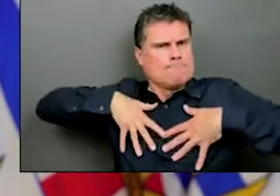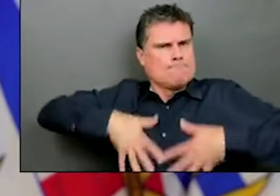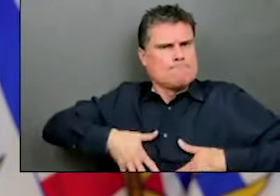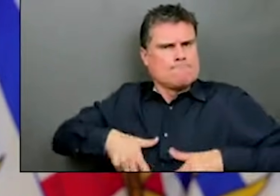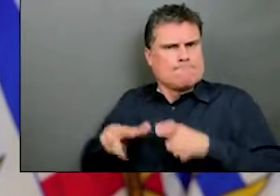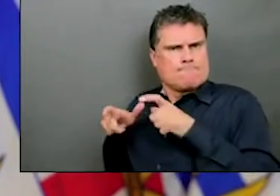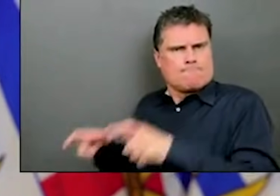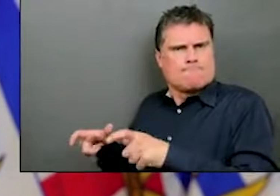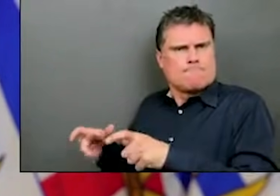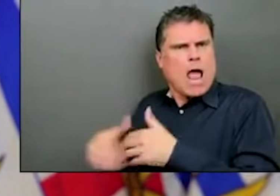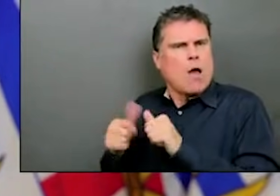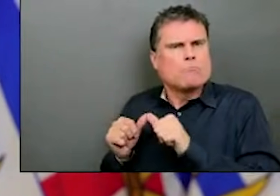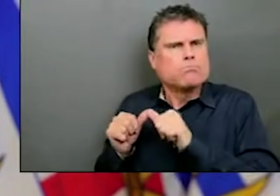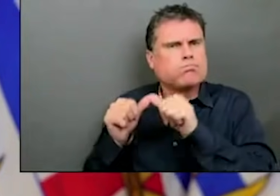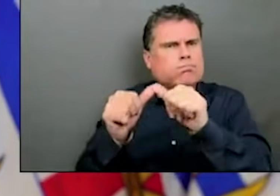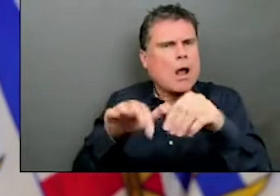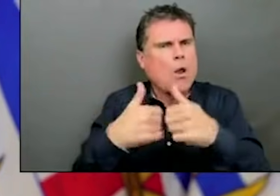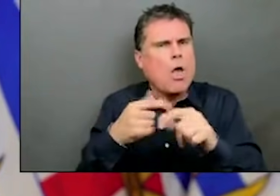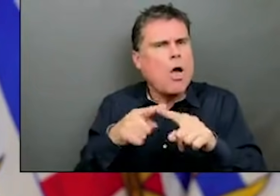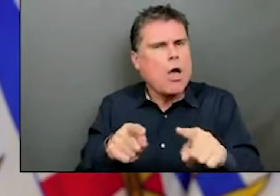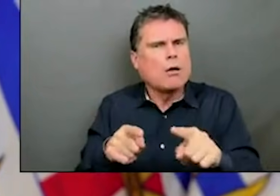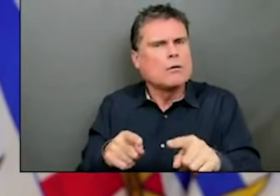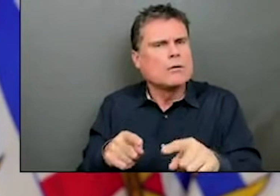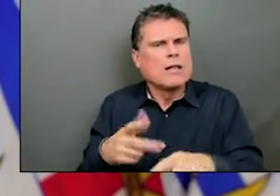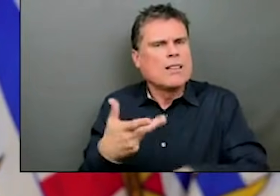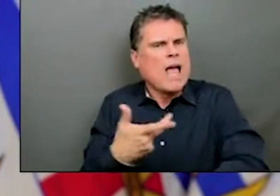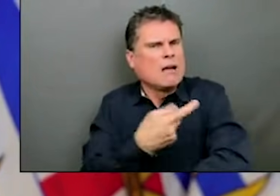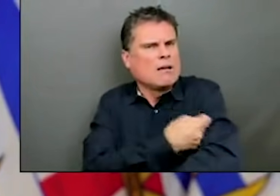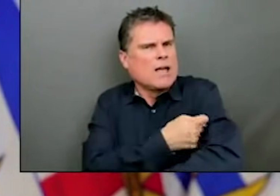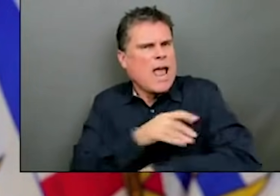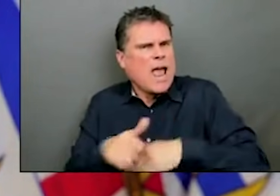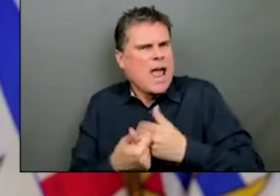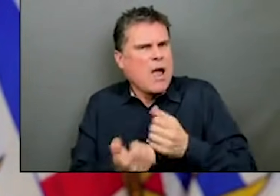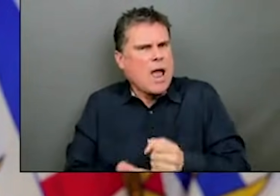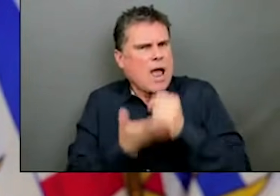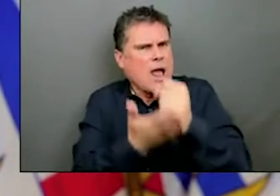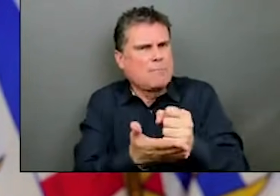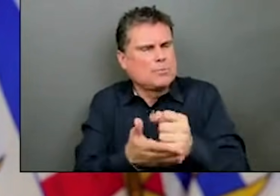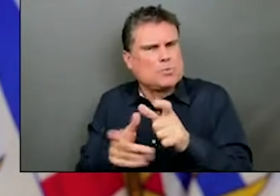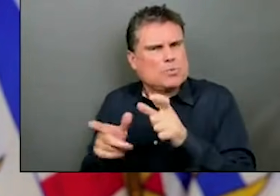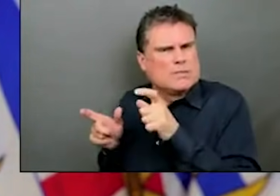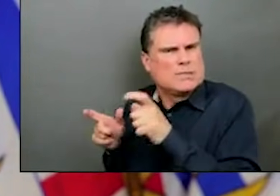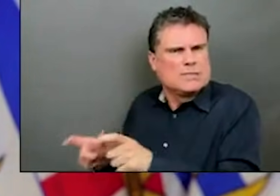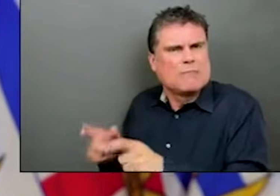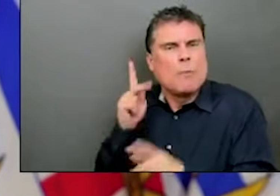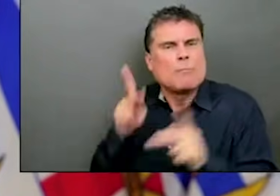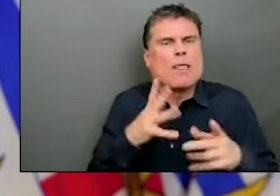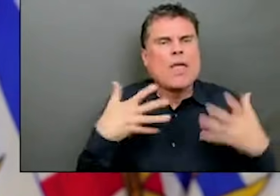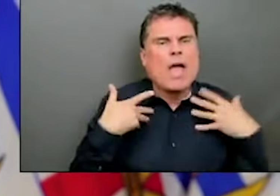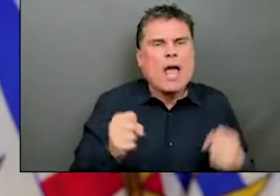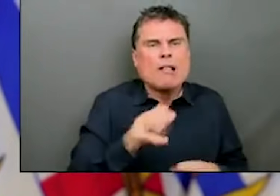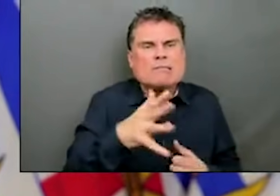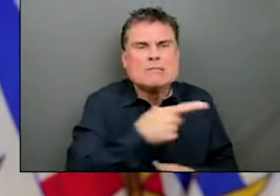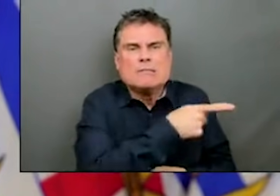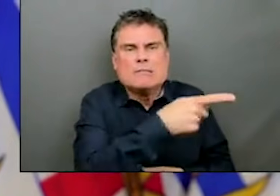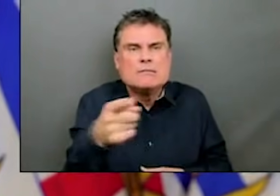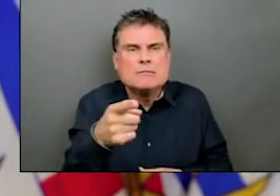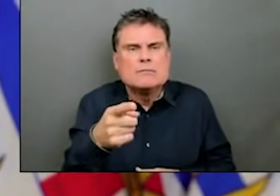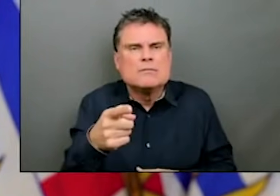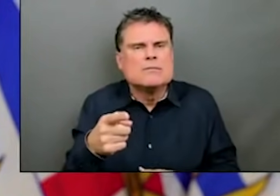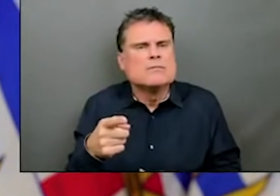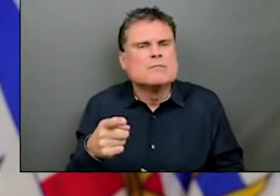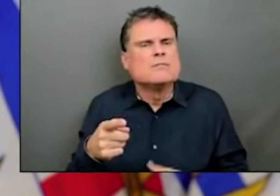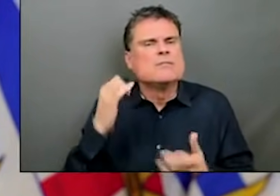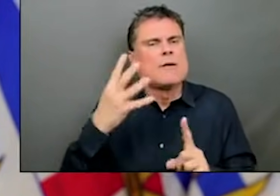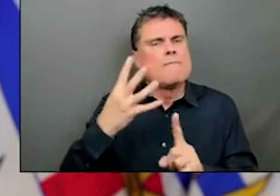have cancer. And I'm just wondering how much that is weighing in or weighing as a concern of this 4-month span that we have planned here